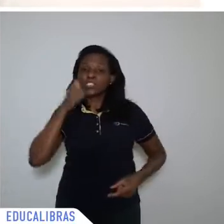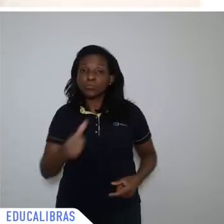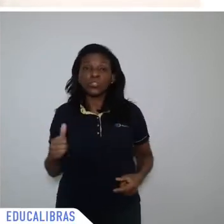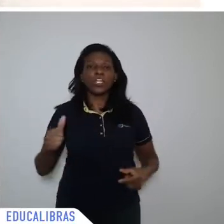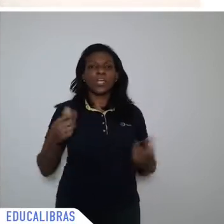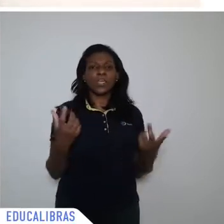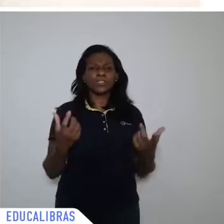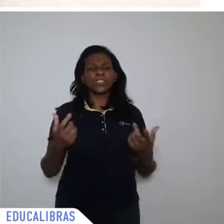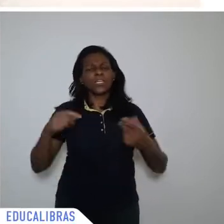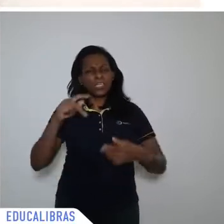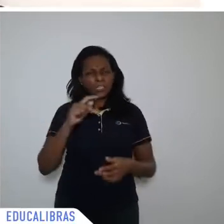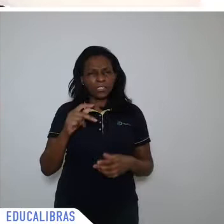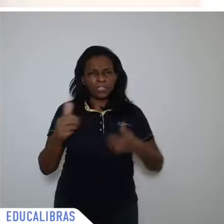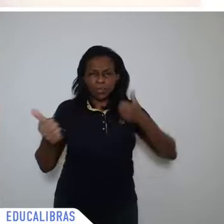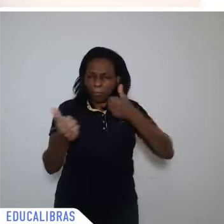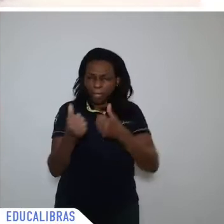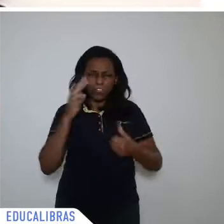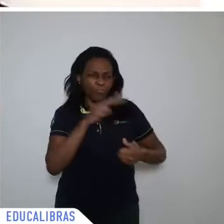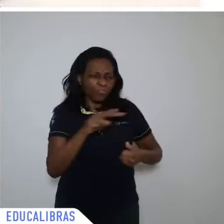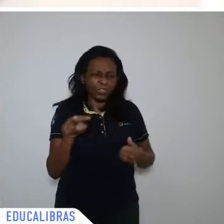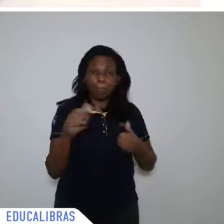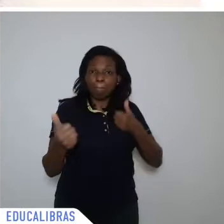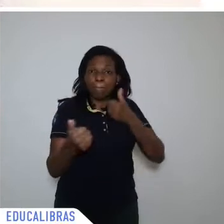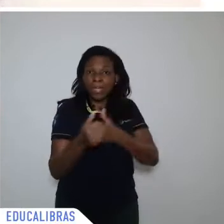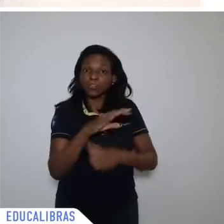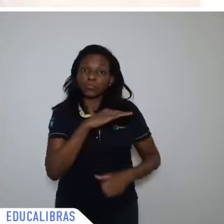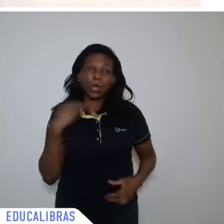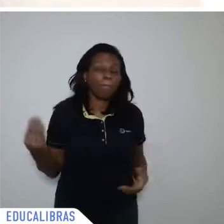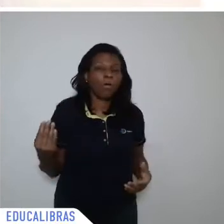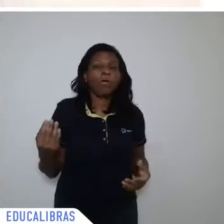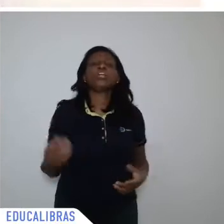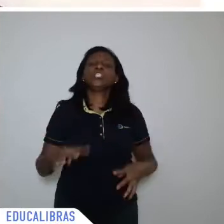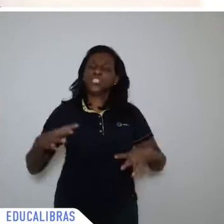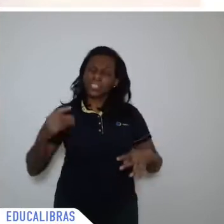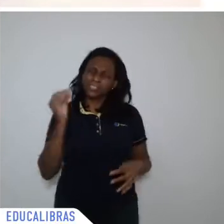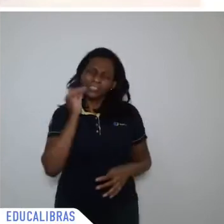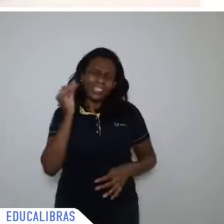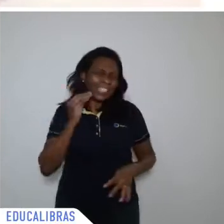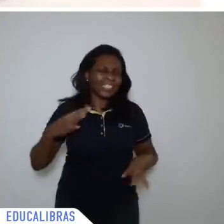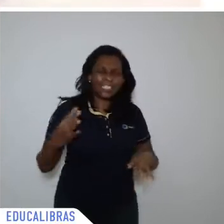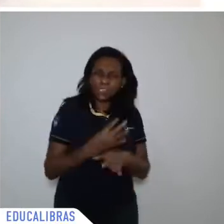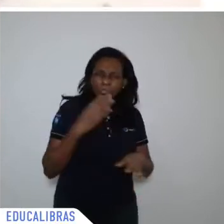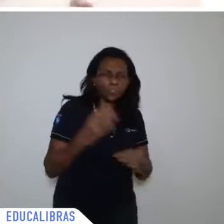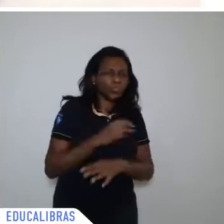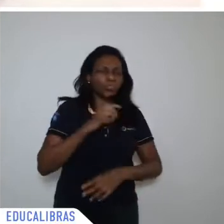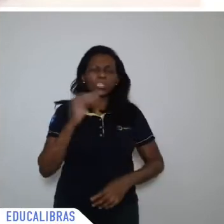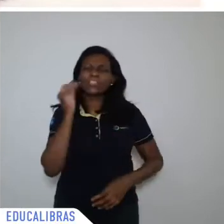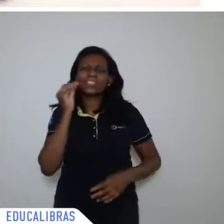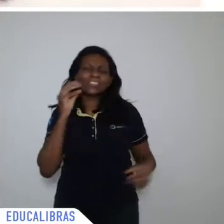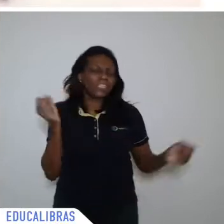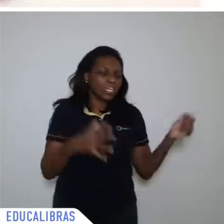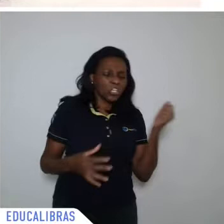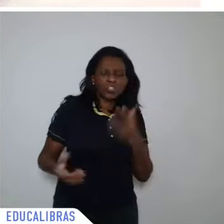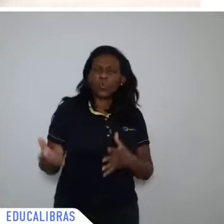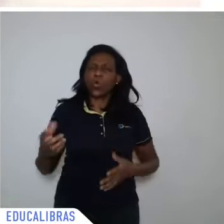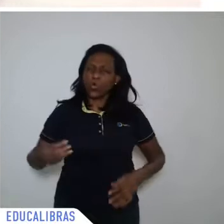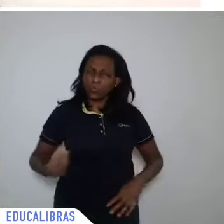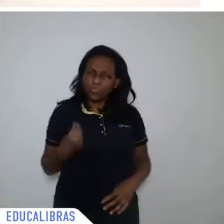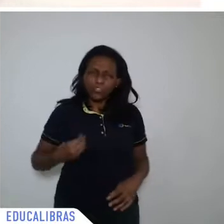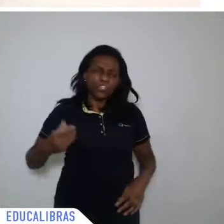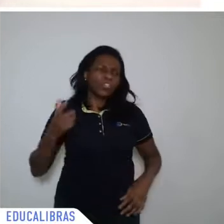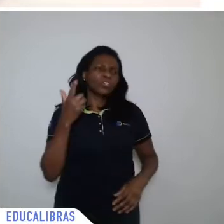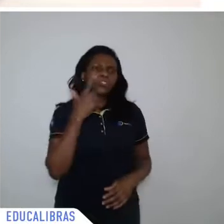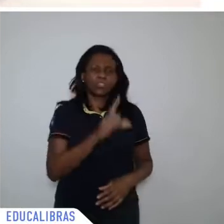field, because I'm sure that this body, even in face of a scenario of death that was put in